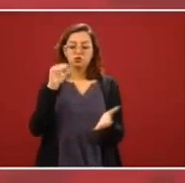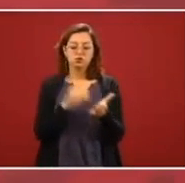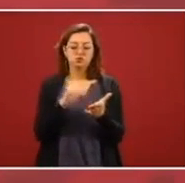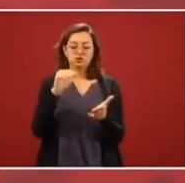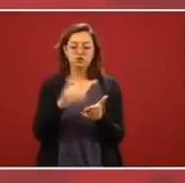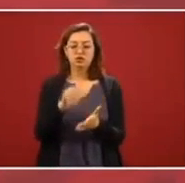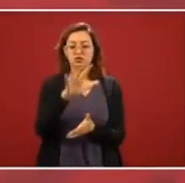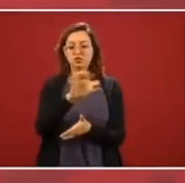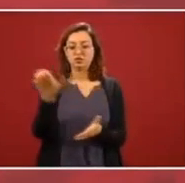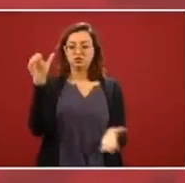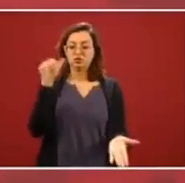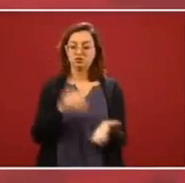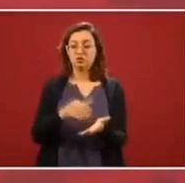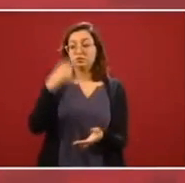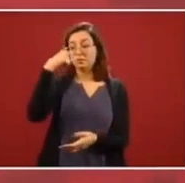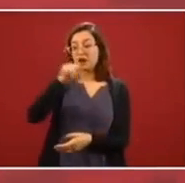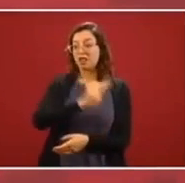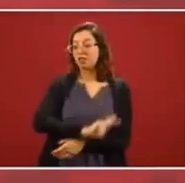4,500,000, todos